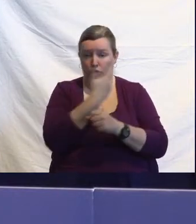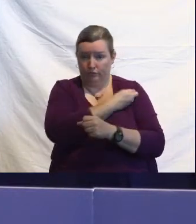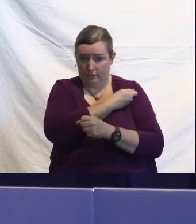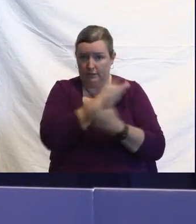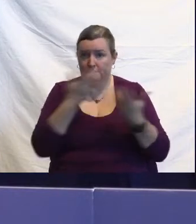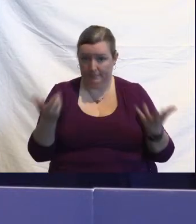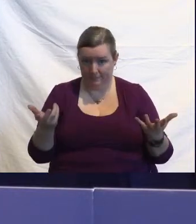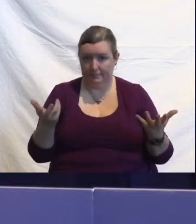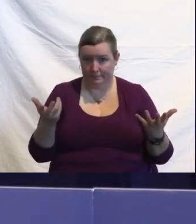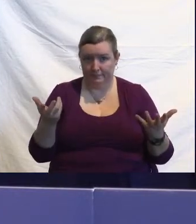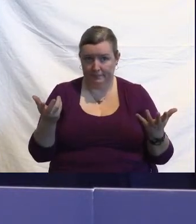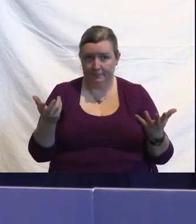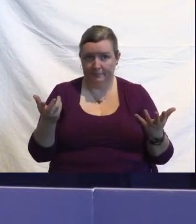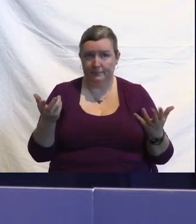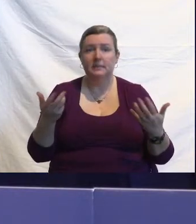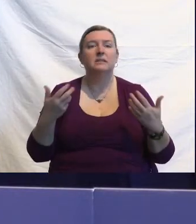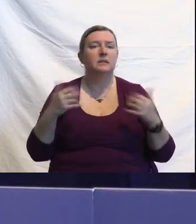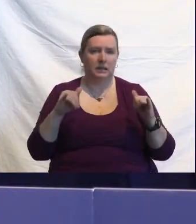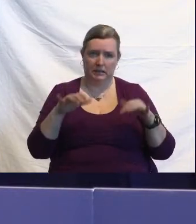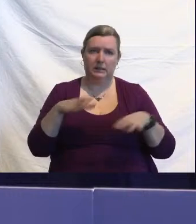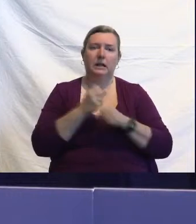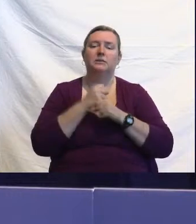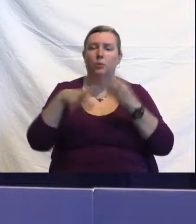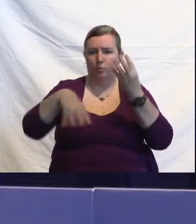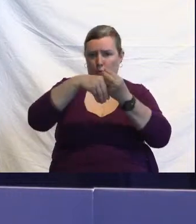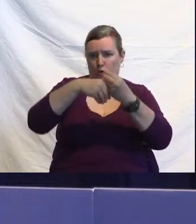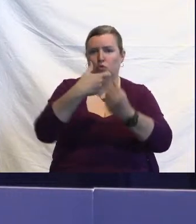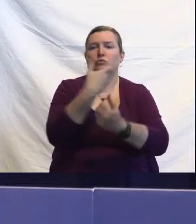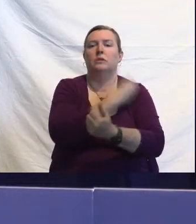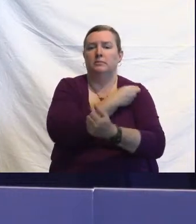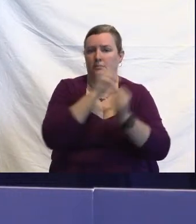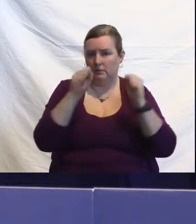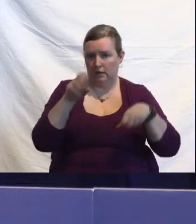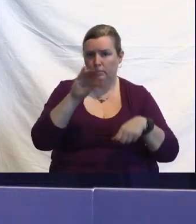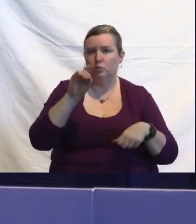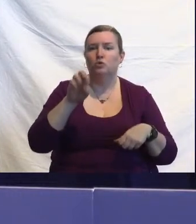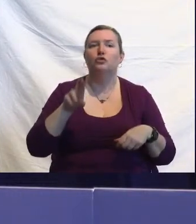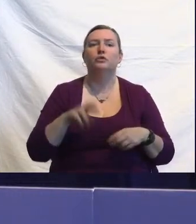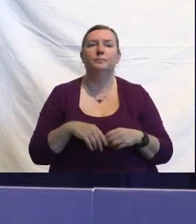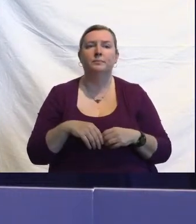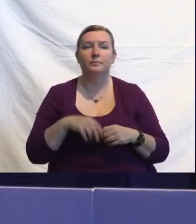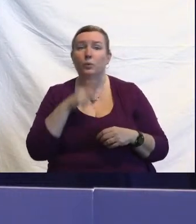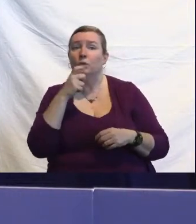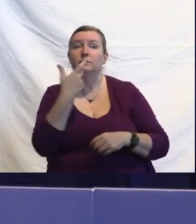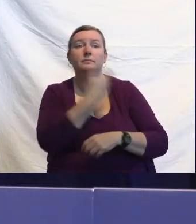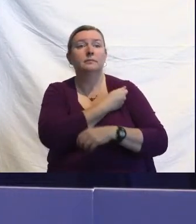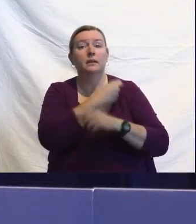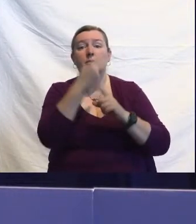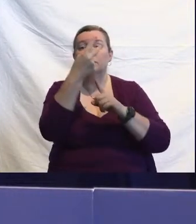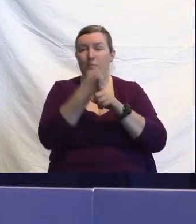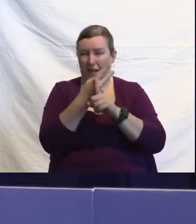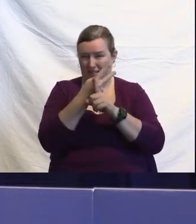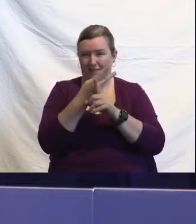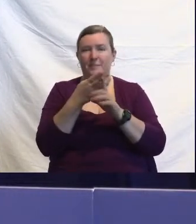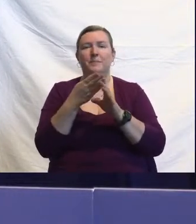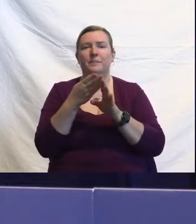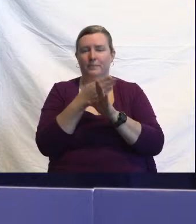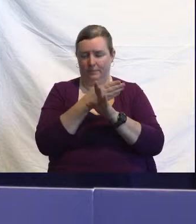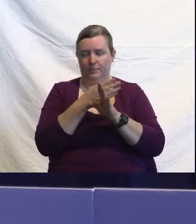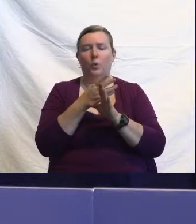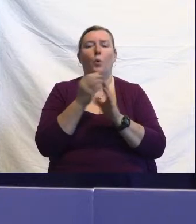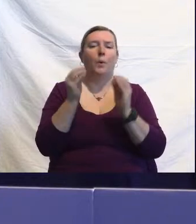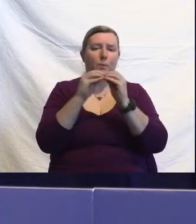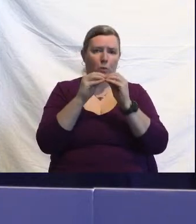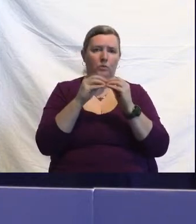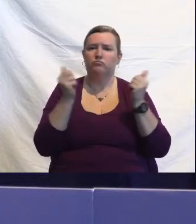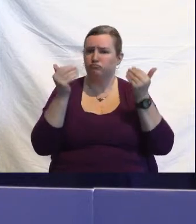are 18 and older and who were vaccinated 2 or more months ago. Moving on to my daily